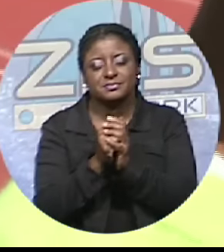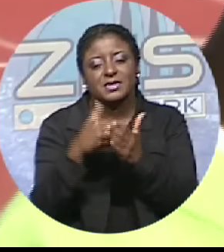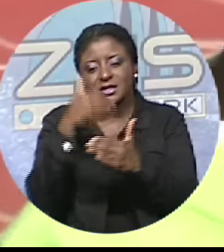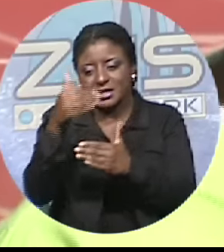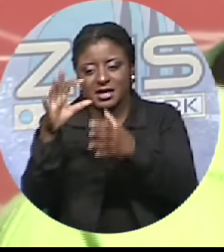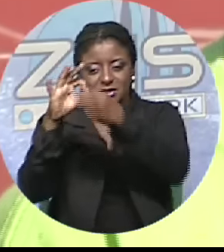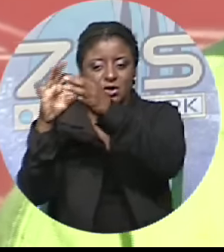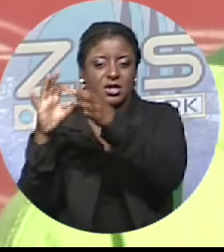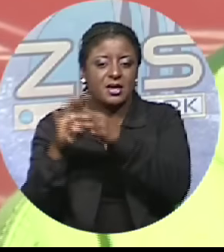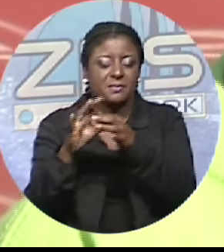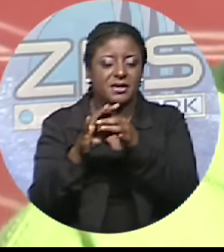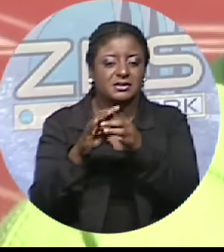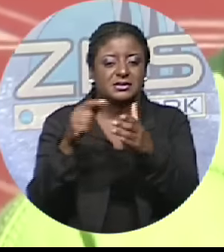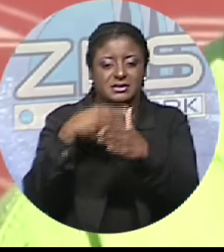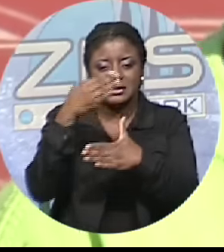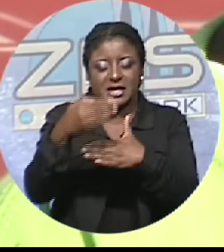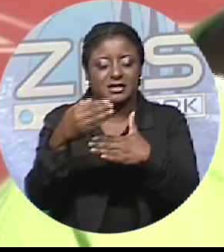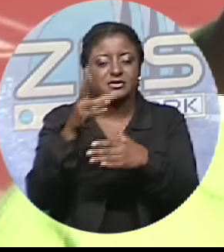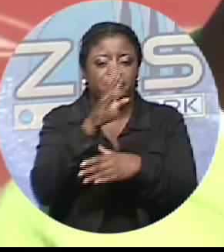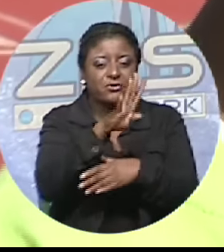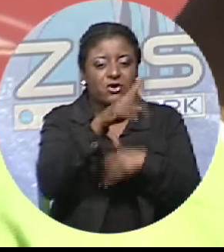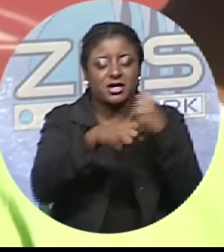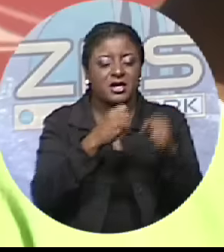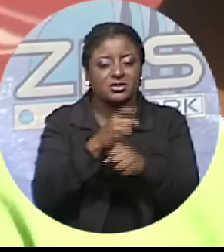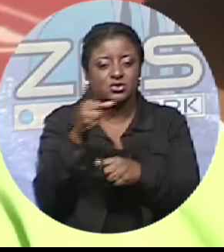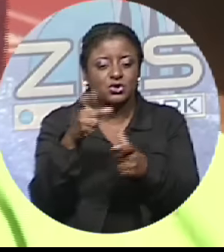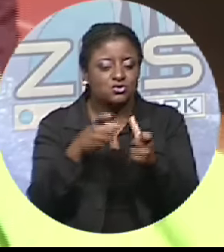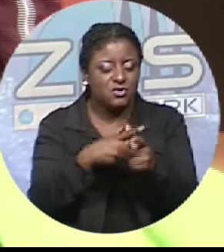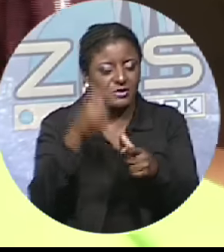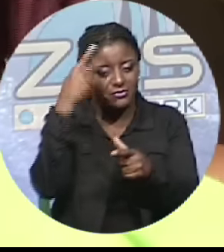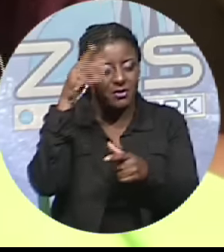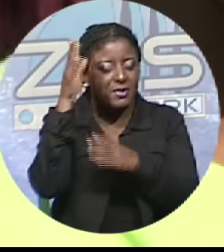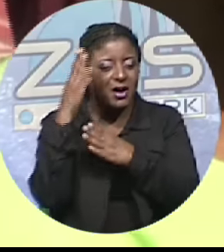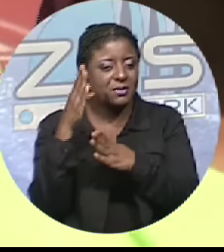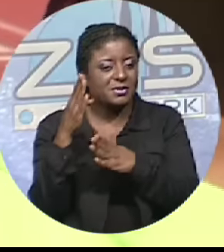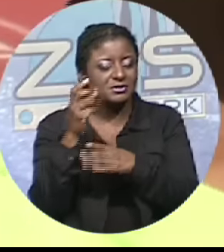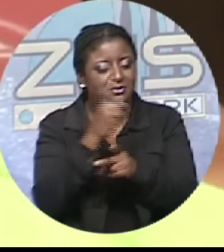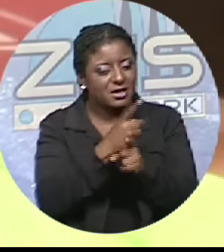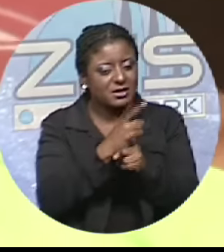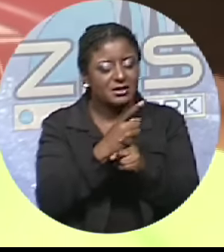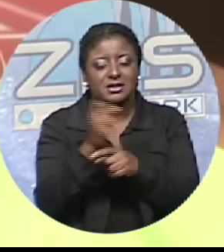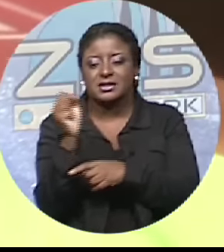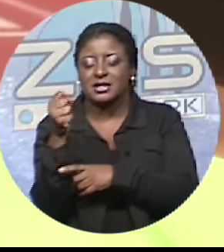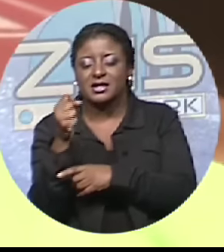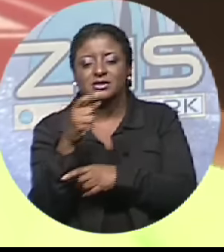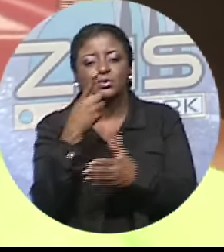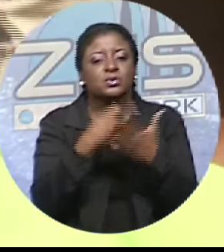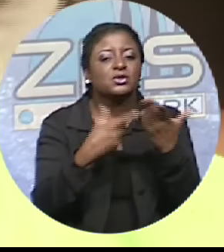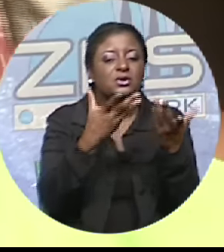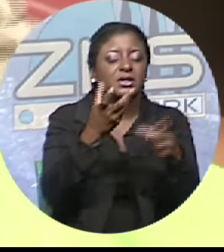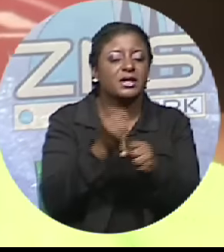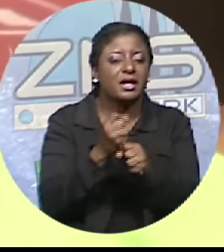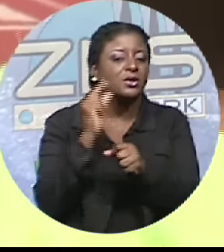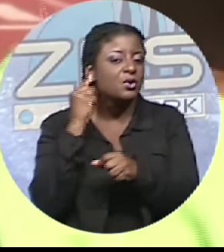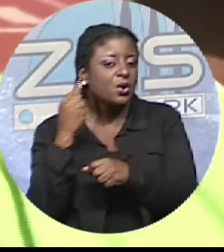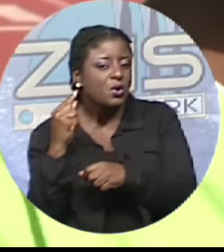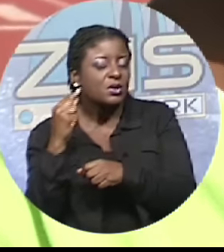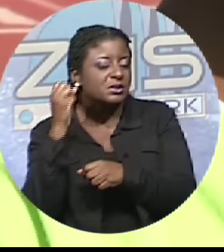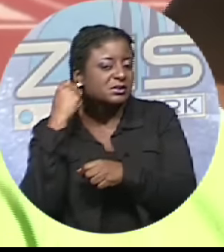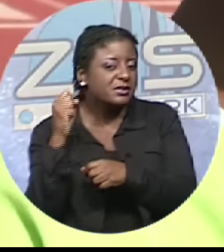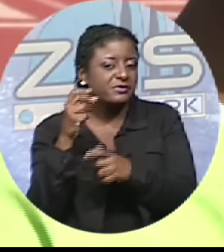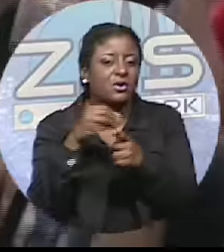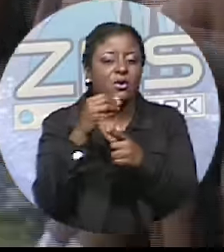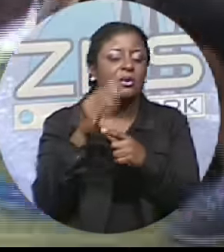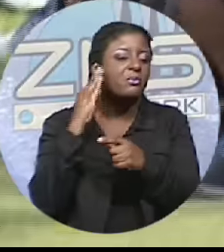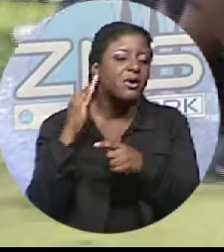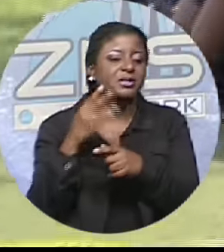Olympics, that's our next 4 years. You could be running for the Bahamas, right? Yes, sir. What you could get, a gold medal, silver medal, or bronze?